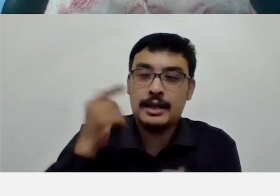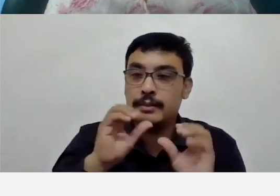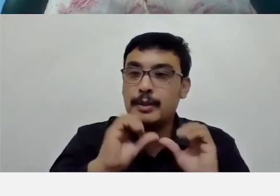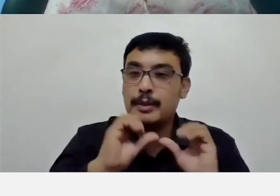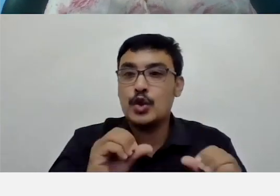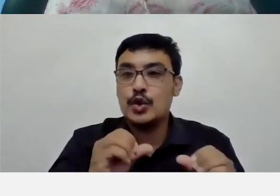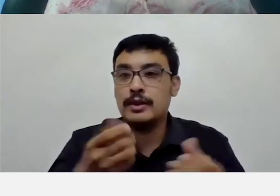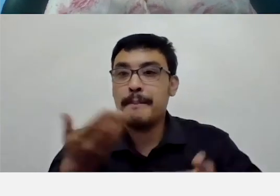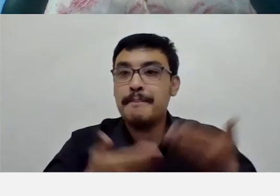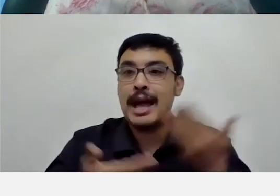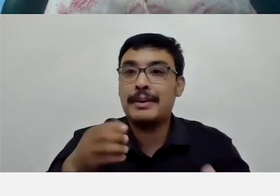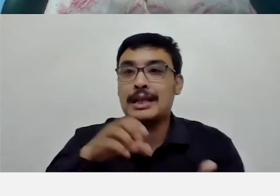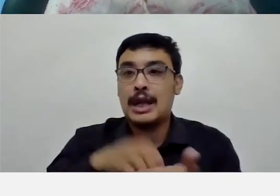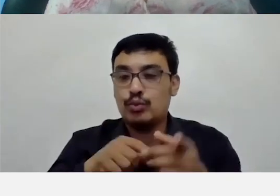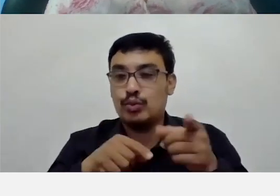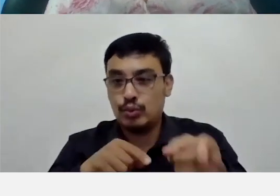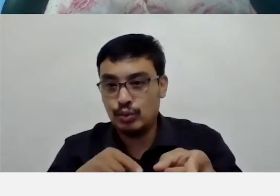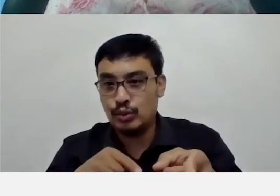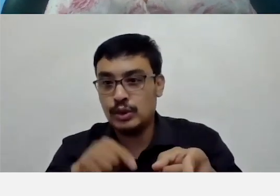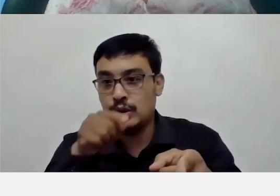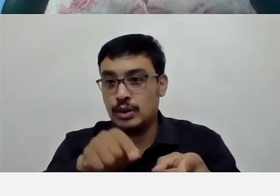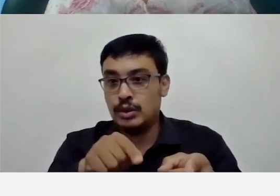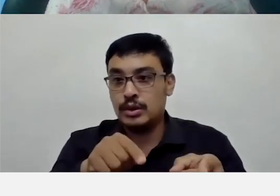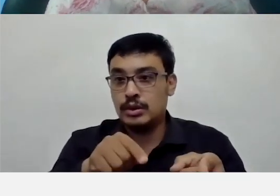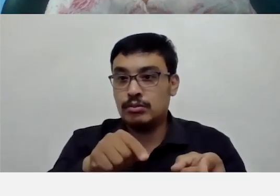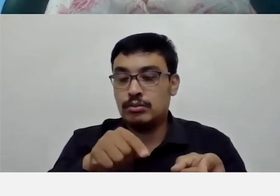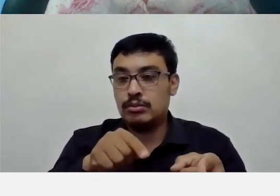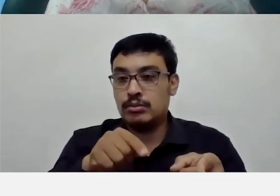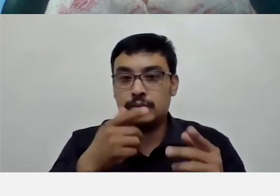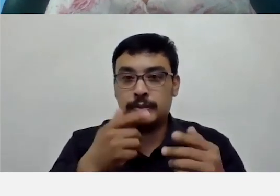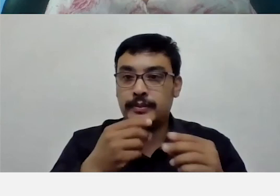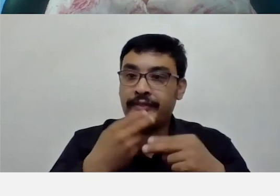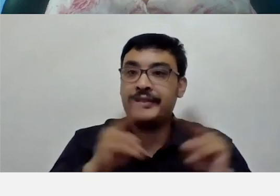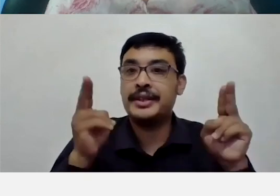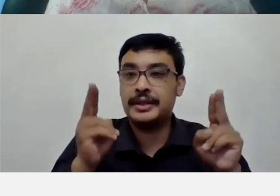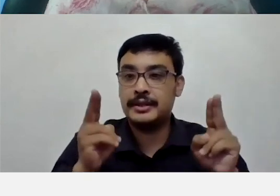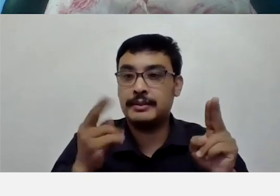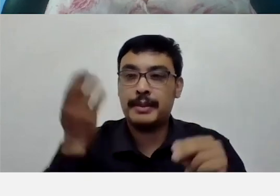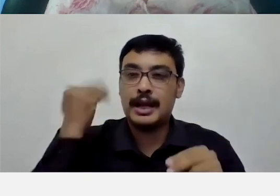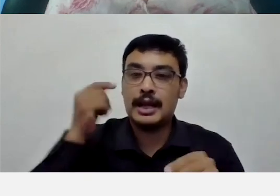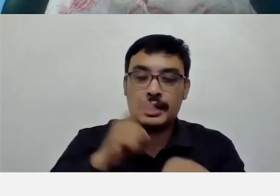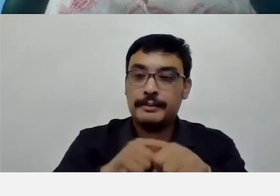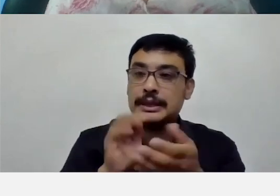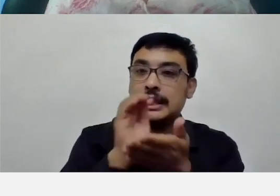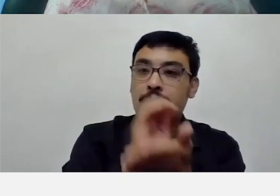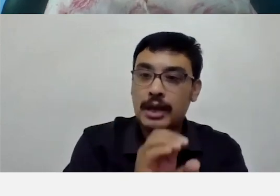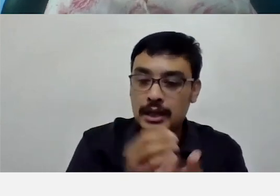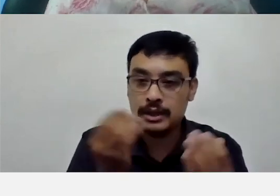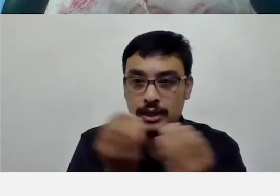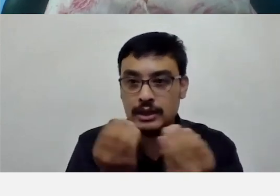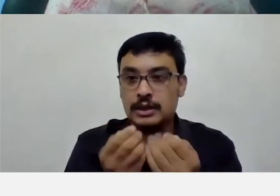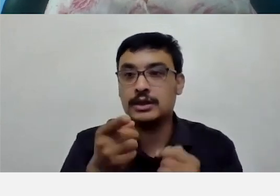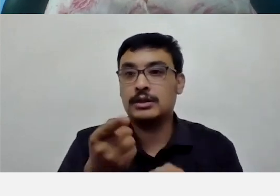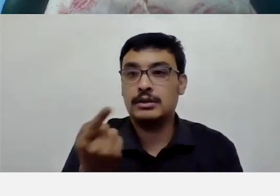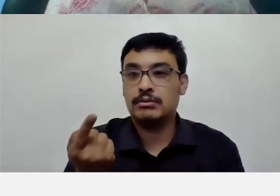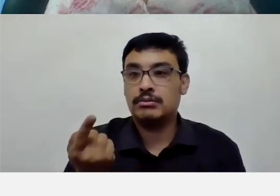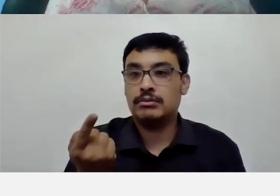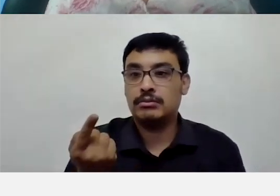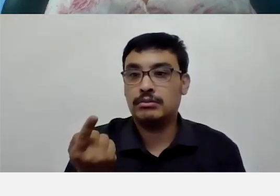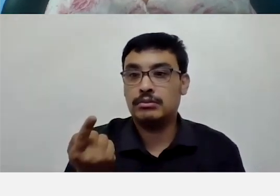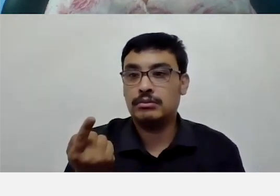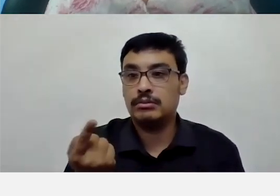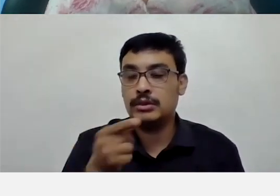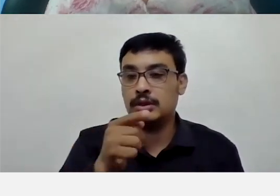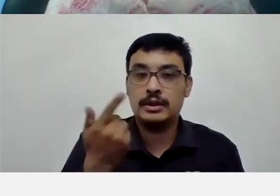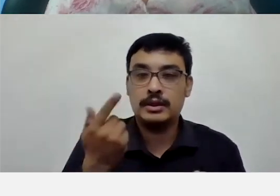because this used to give the free service in ancient time. even for like guest